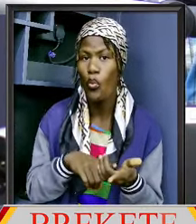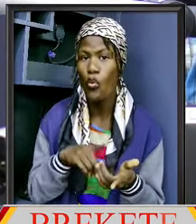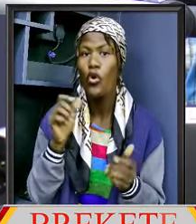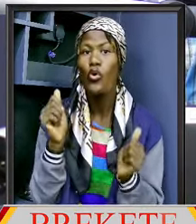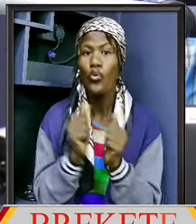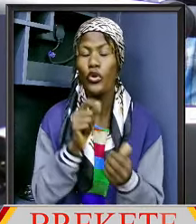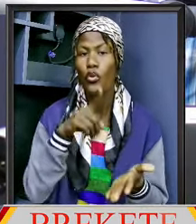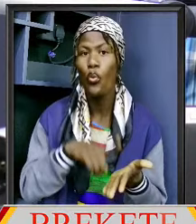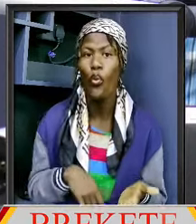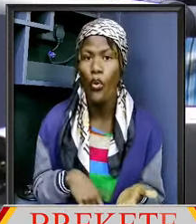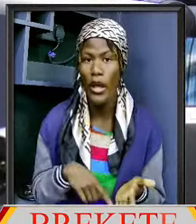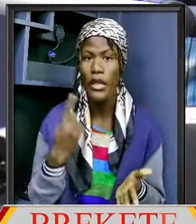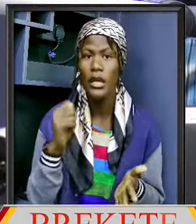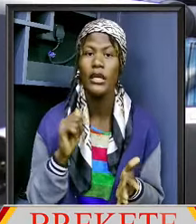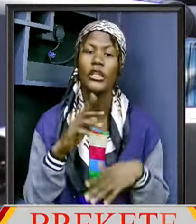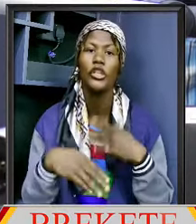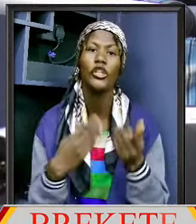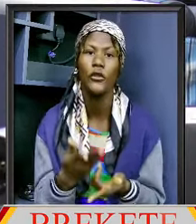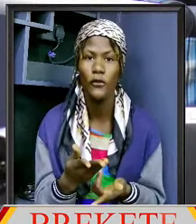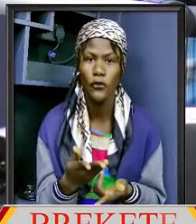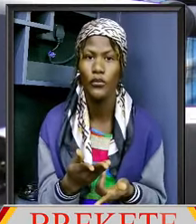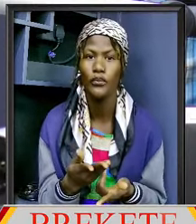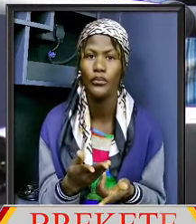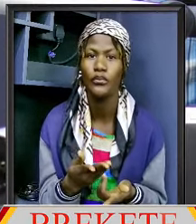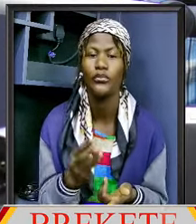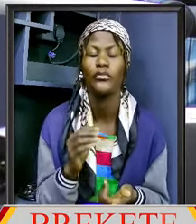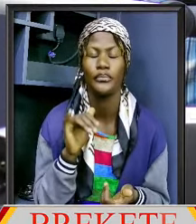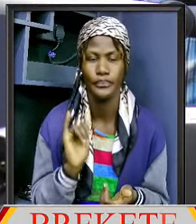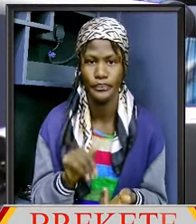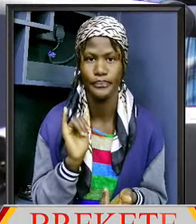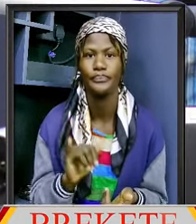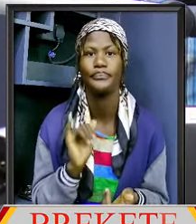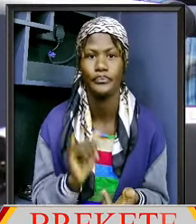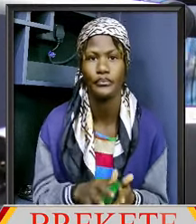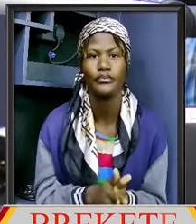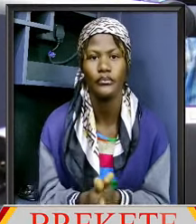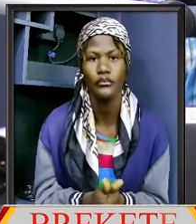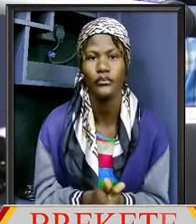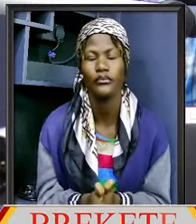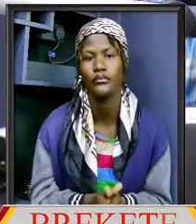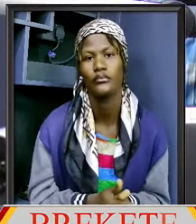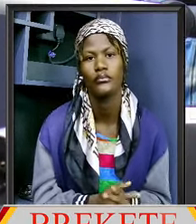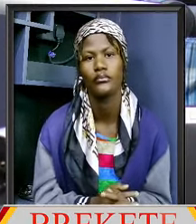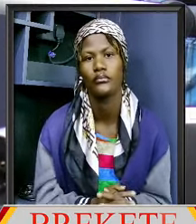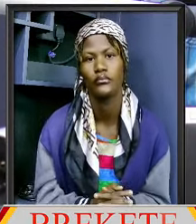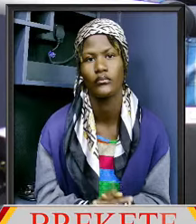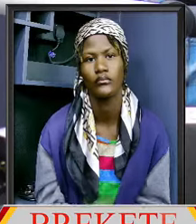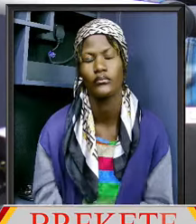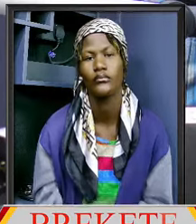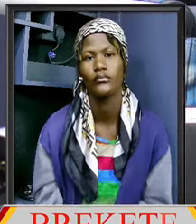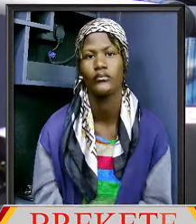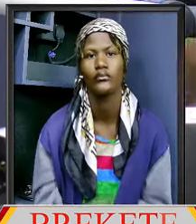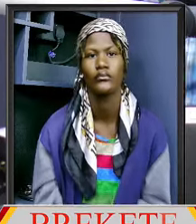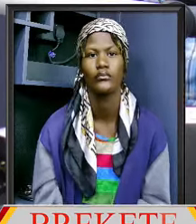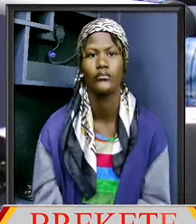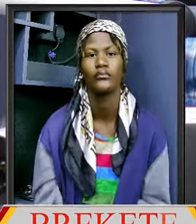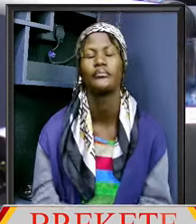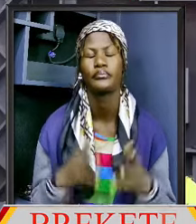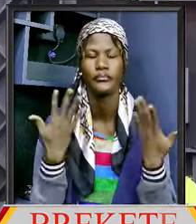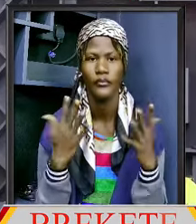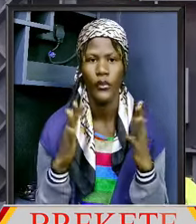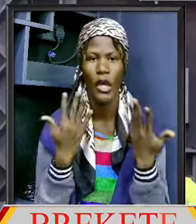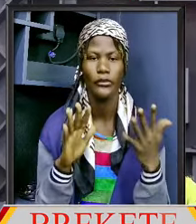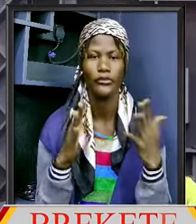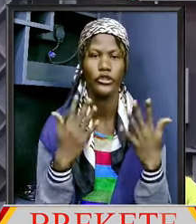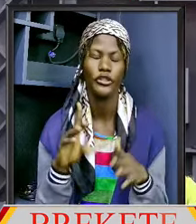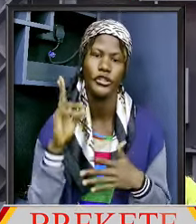Yes, sir. You exceed your expectation? Yes, sir. Okay. All right. You go. Make we appreciate